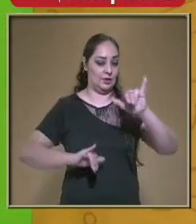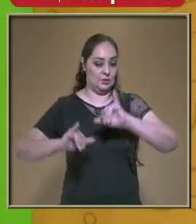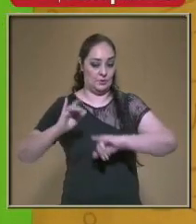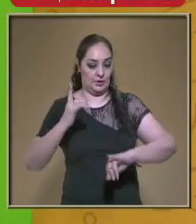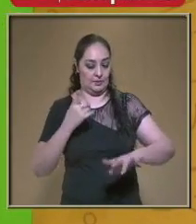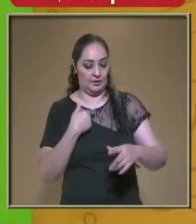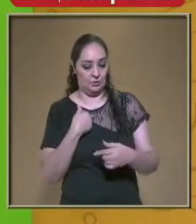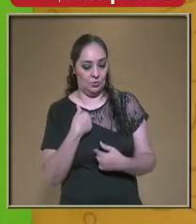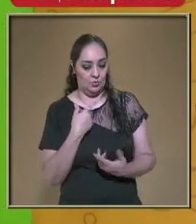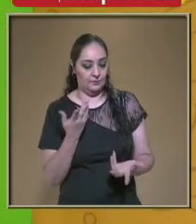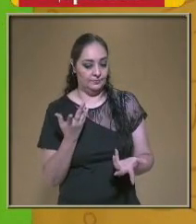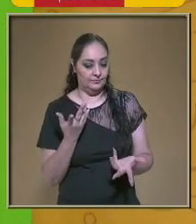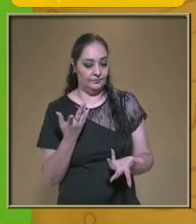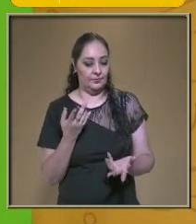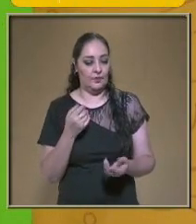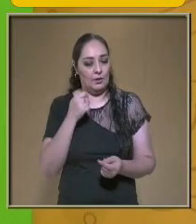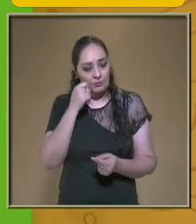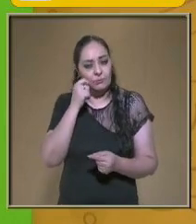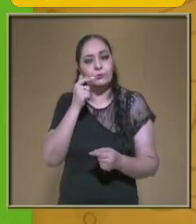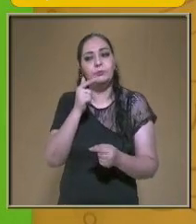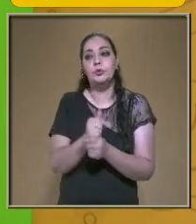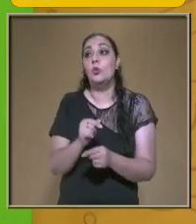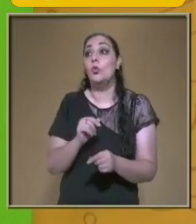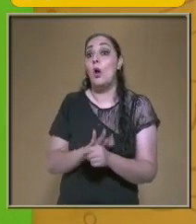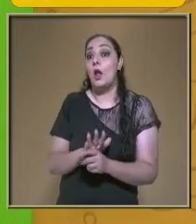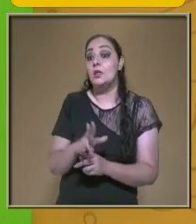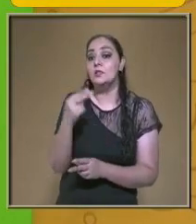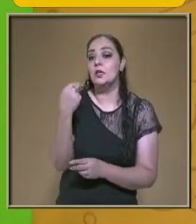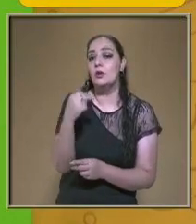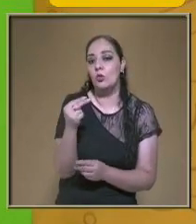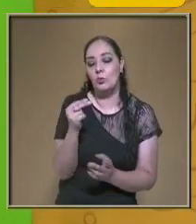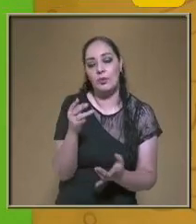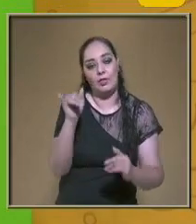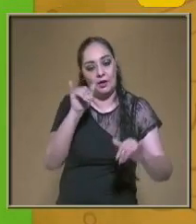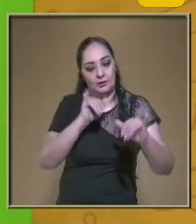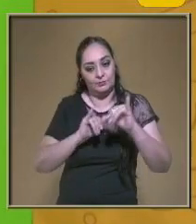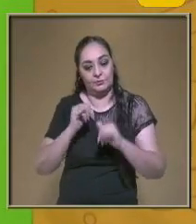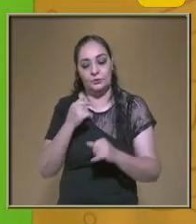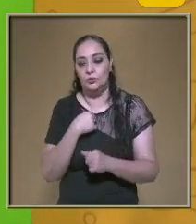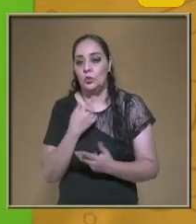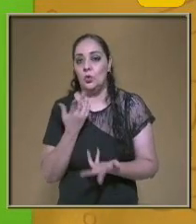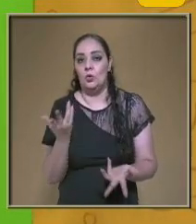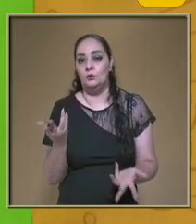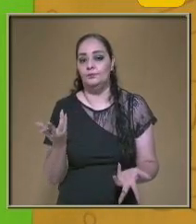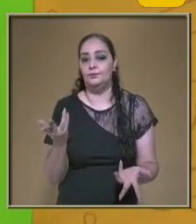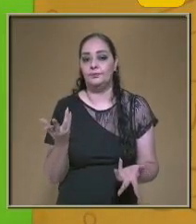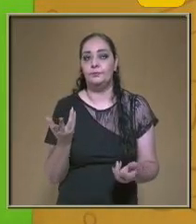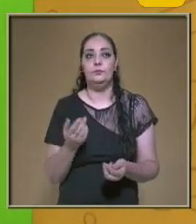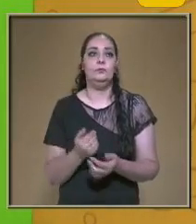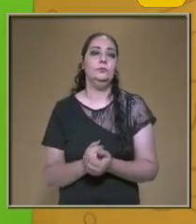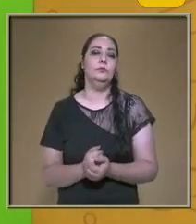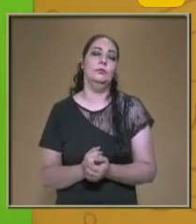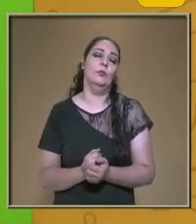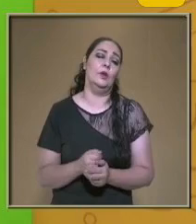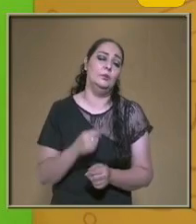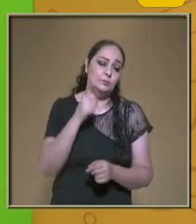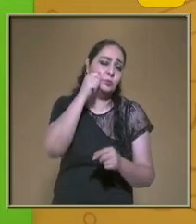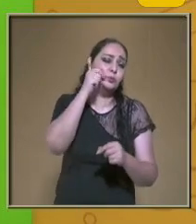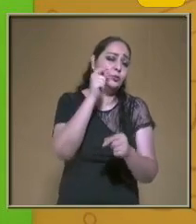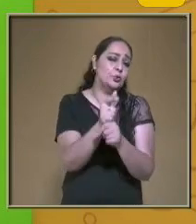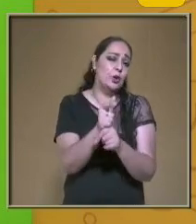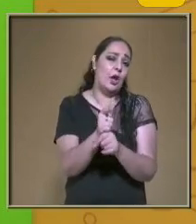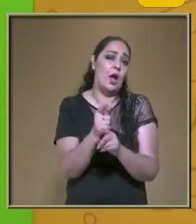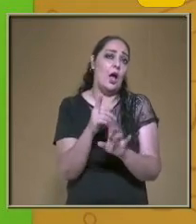I identify what is the name of the practice, if I discover,